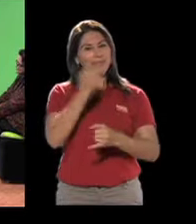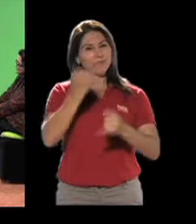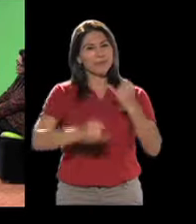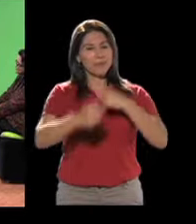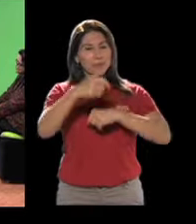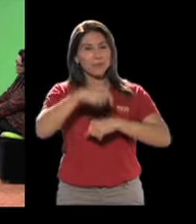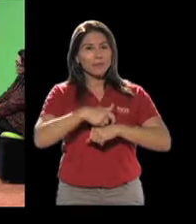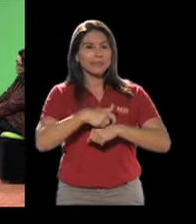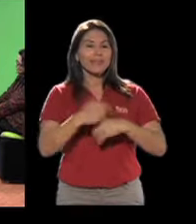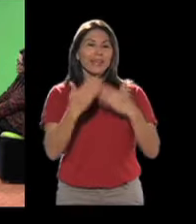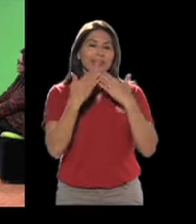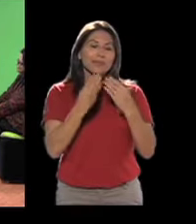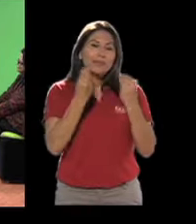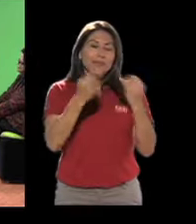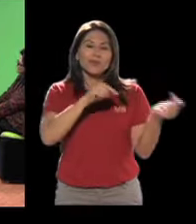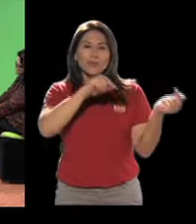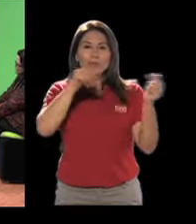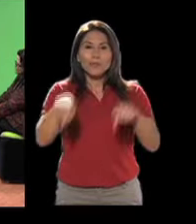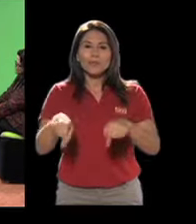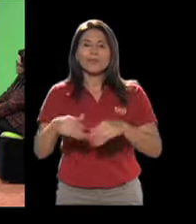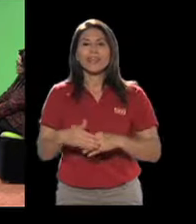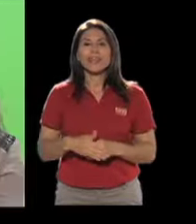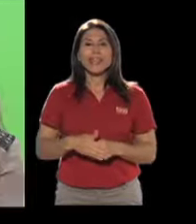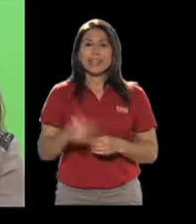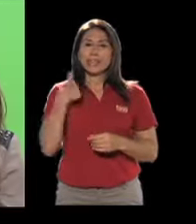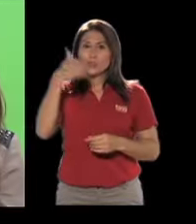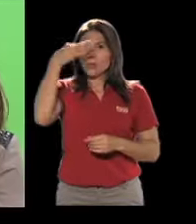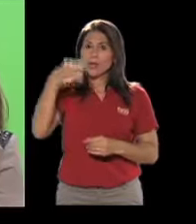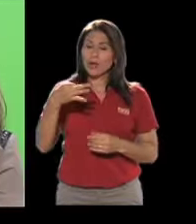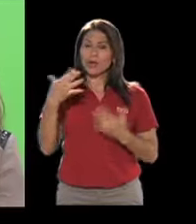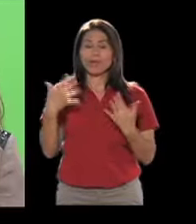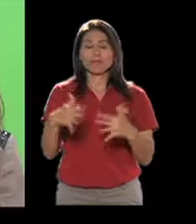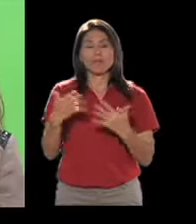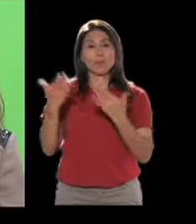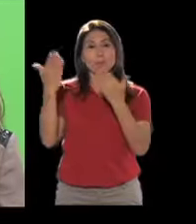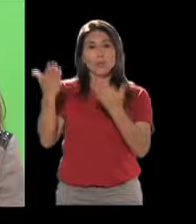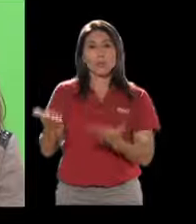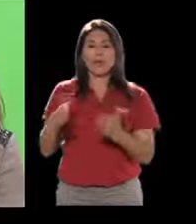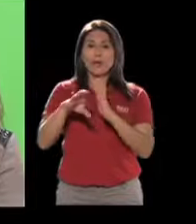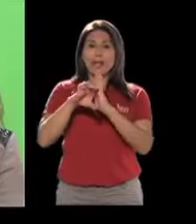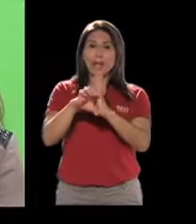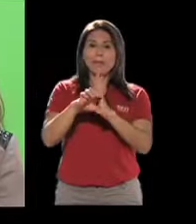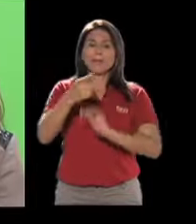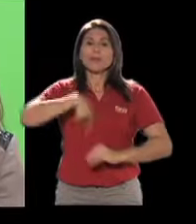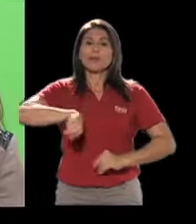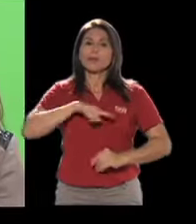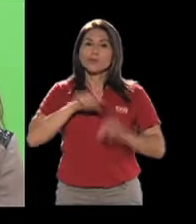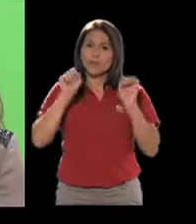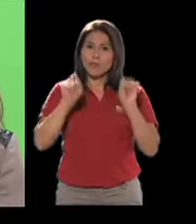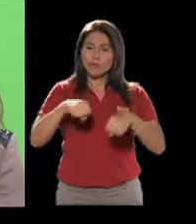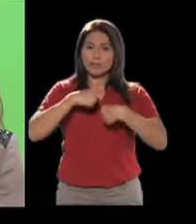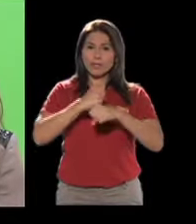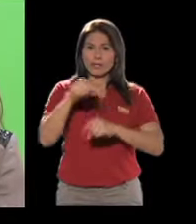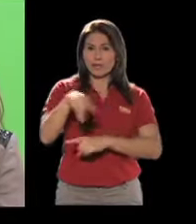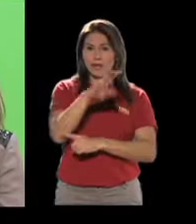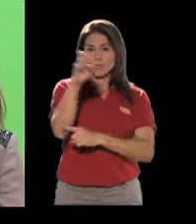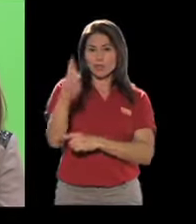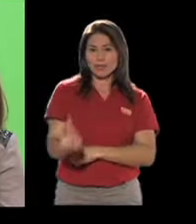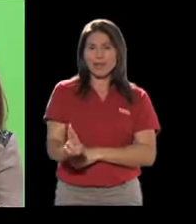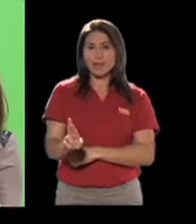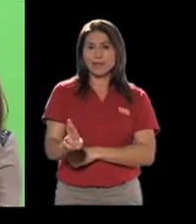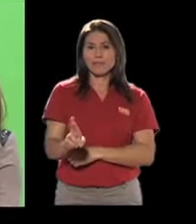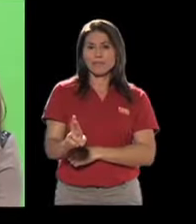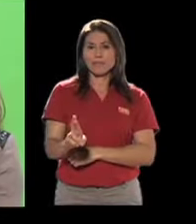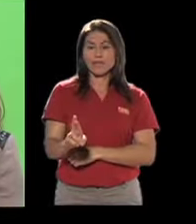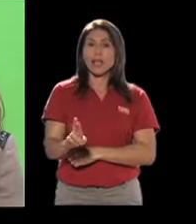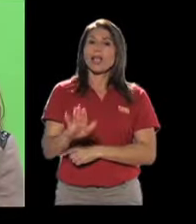agradecemos time is muchísimo very que nos short, haya but acompañado we're very y creo grateful that you have que es un been with ejemplo, us, ¿verdad?, and de you lo are que an aquí en Costa Rica example podemos of hacer, what we can do ¿verdad? here in Costa